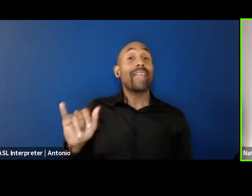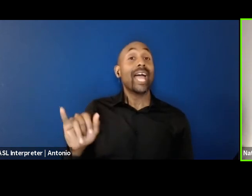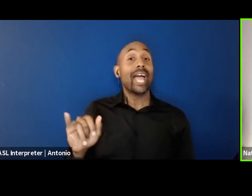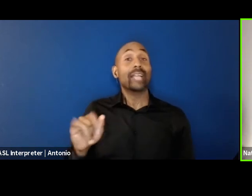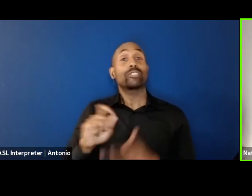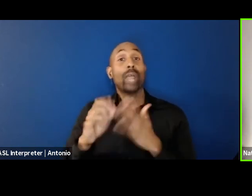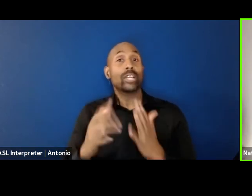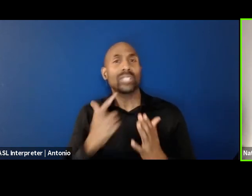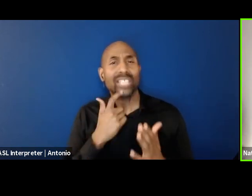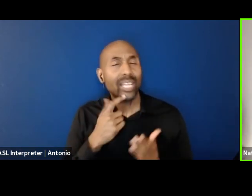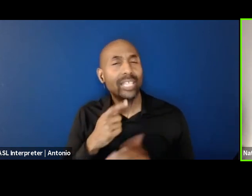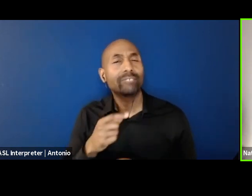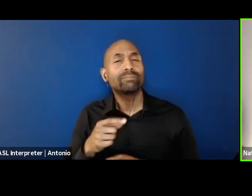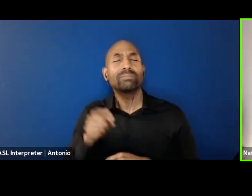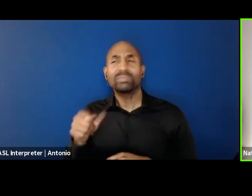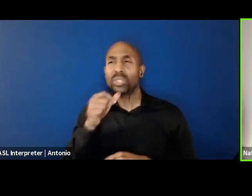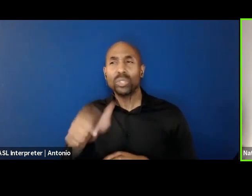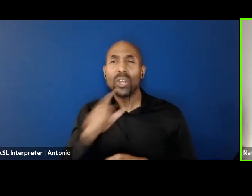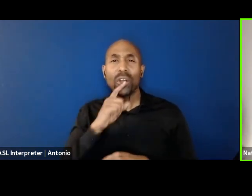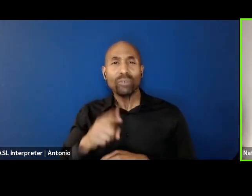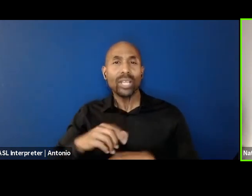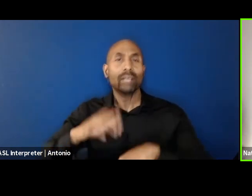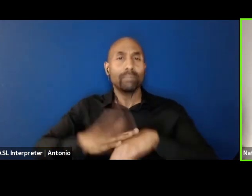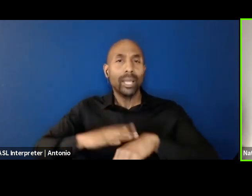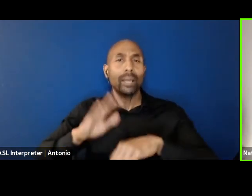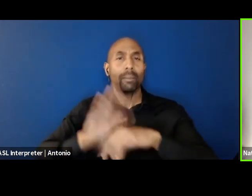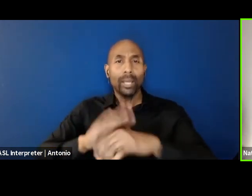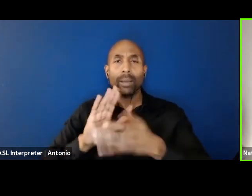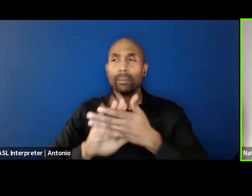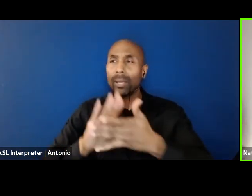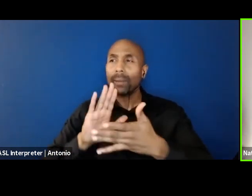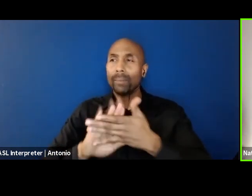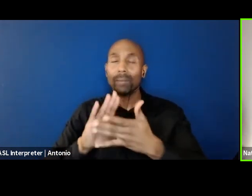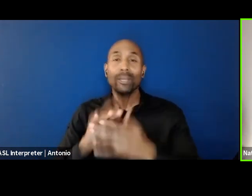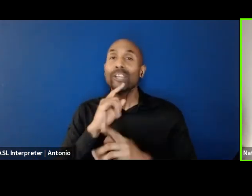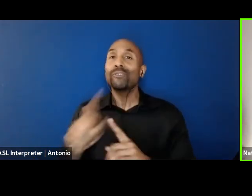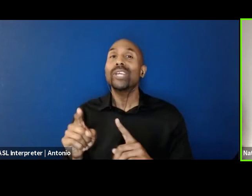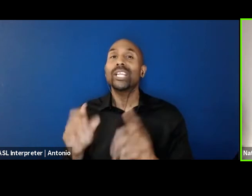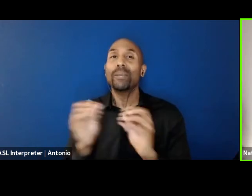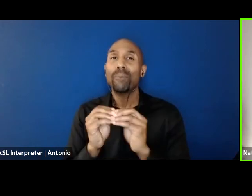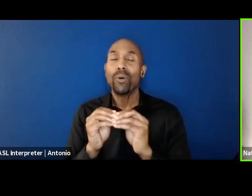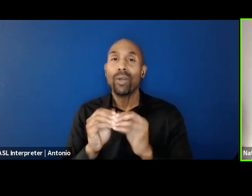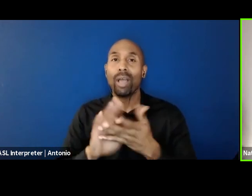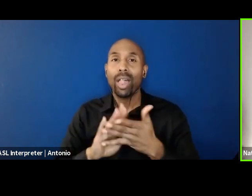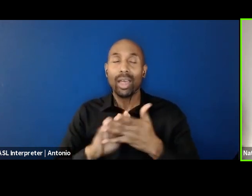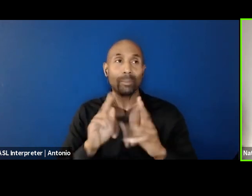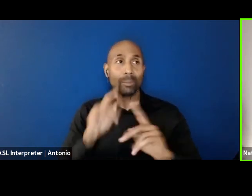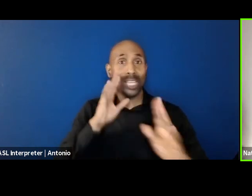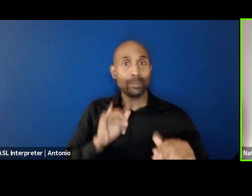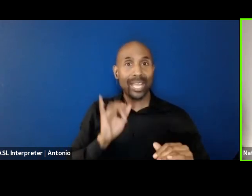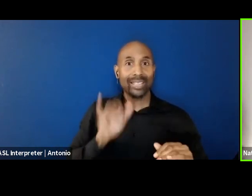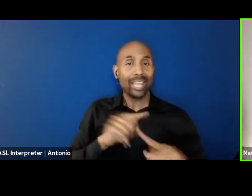away from the beat. You tease the mind by not telling exactly what everyone knows,